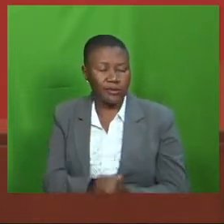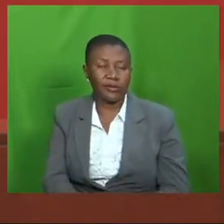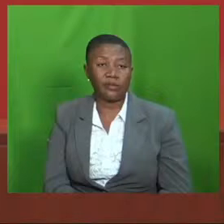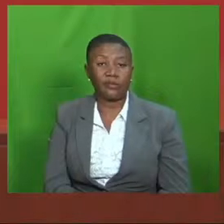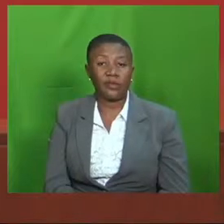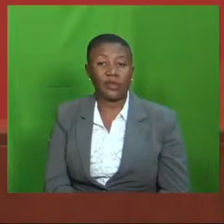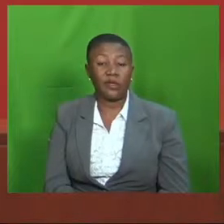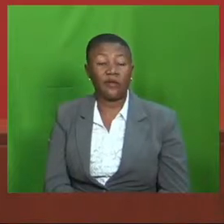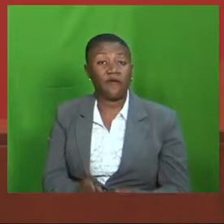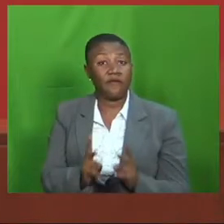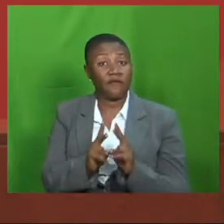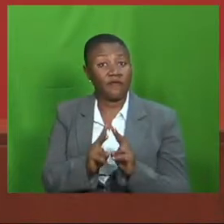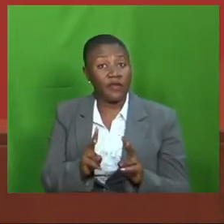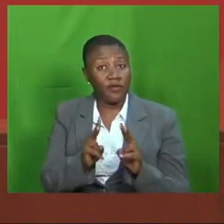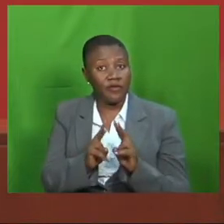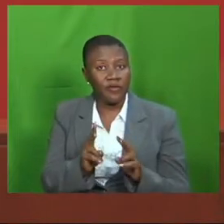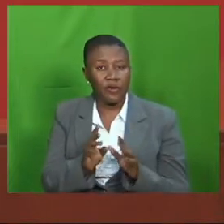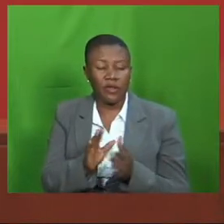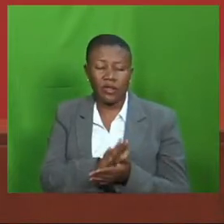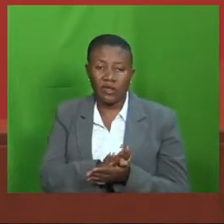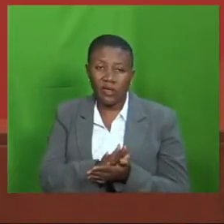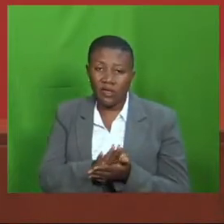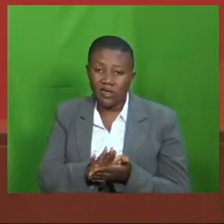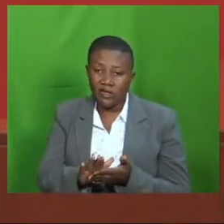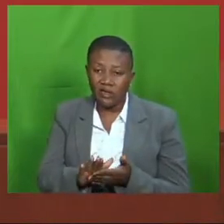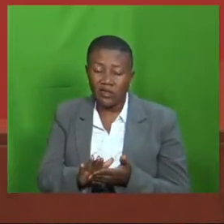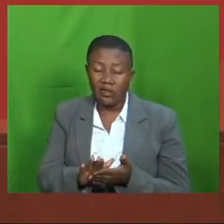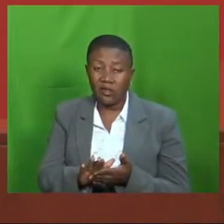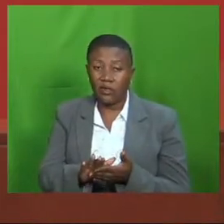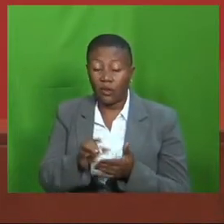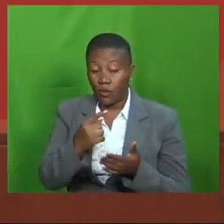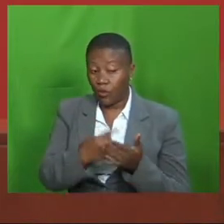Very clearly stated in the Constitution.